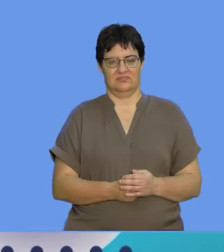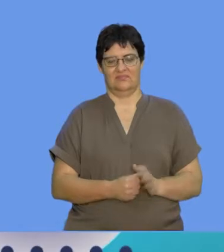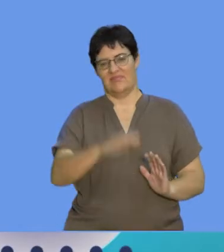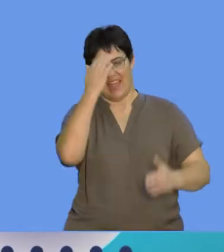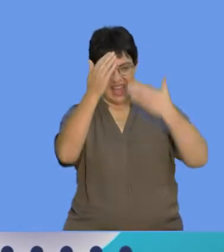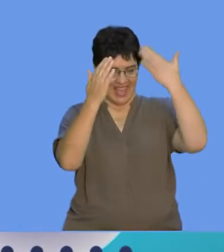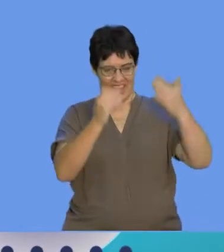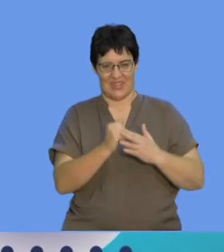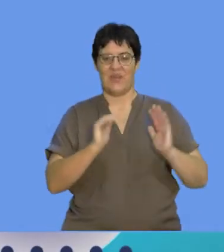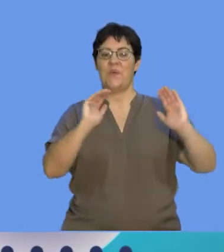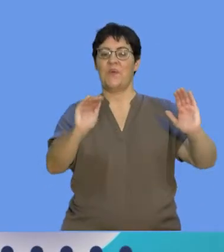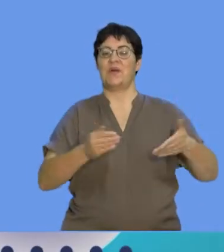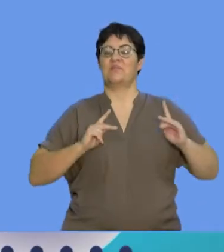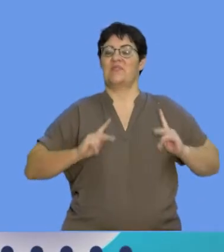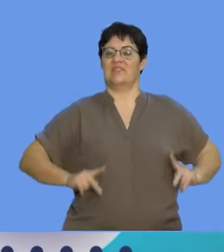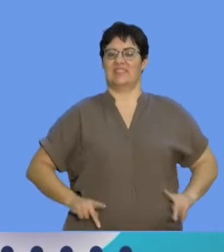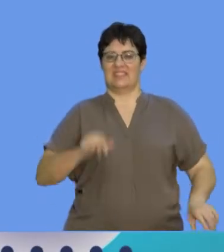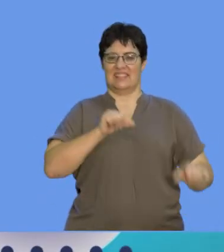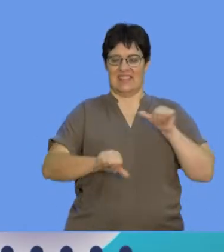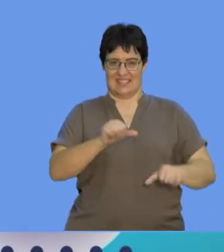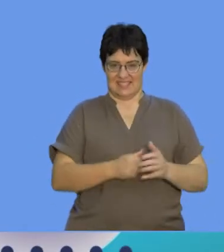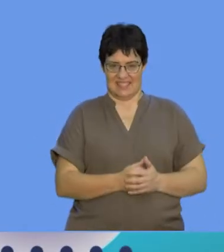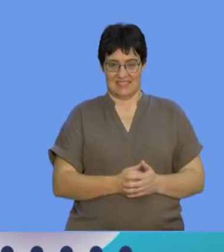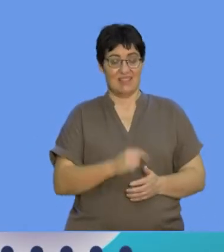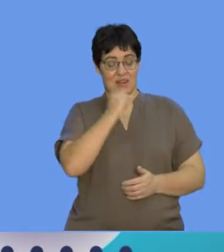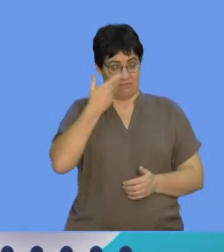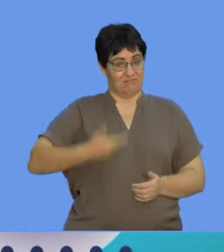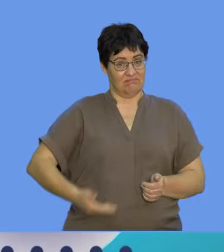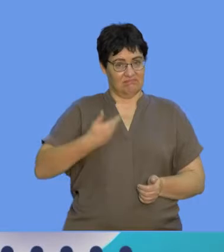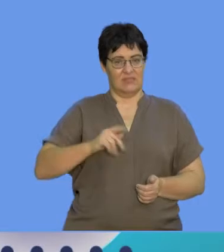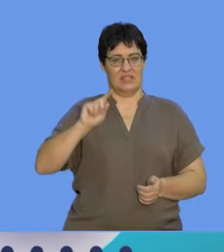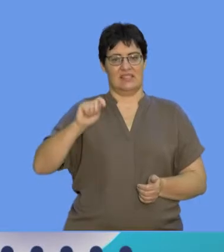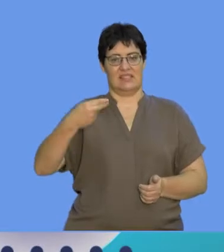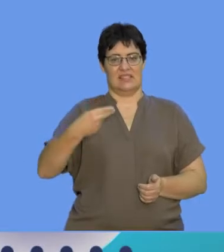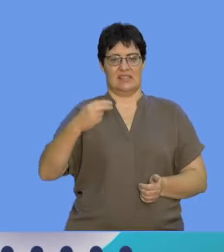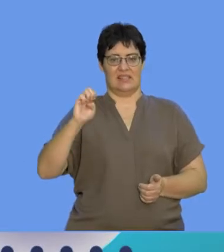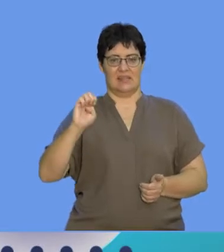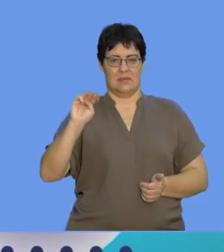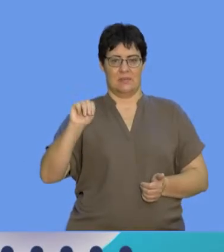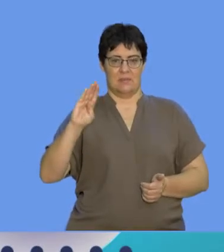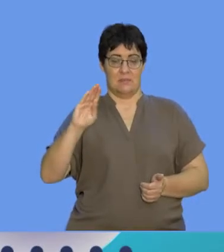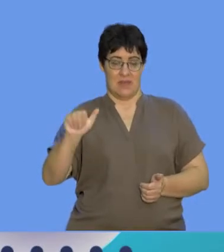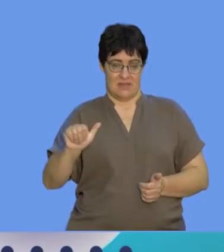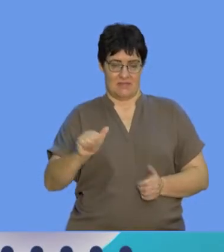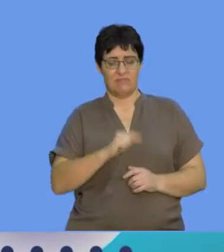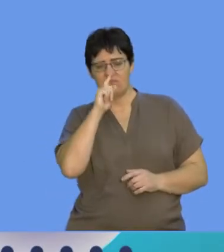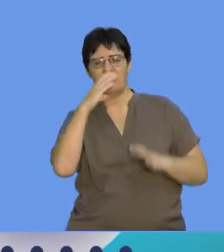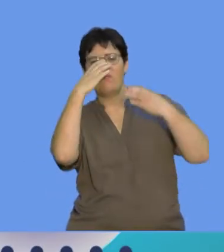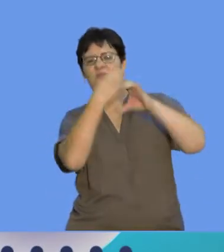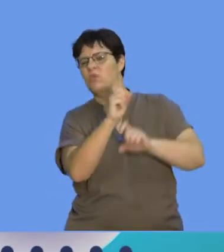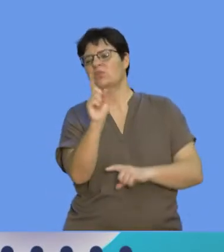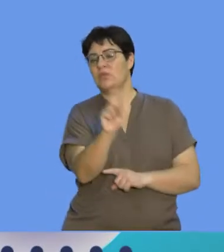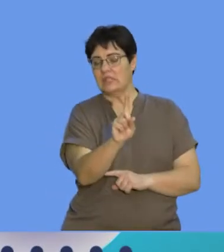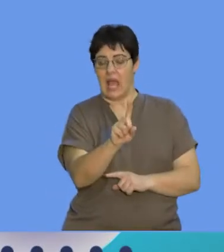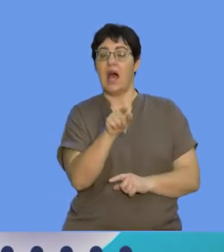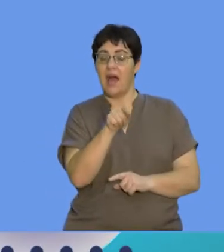Hello and welcome to Physical Sciences session. My name is Themba Ncube. Today we are focusing our attention on a